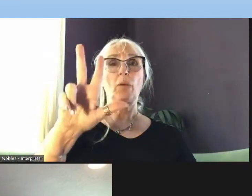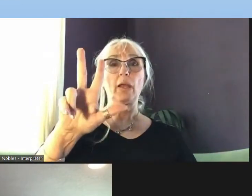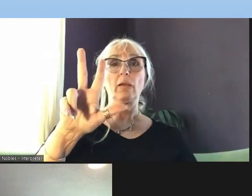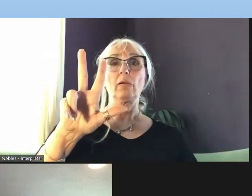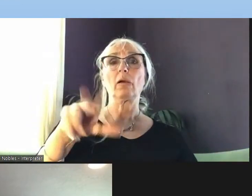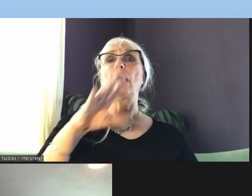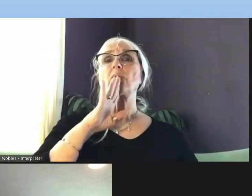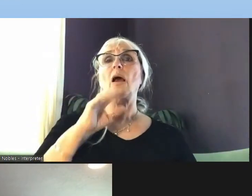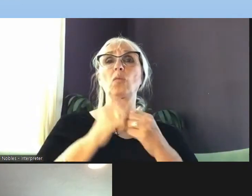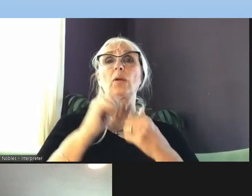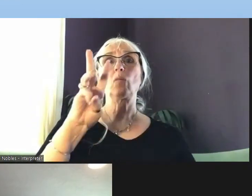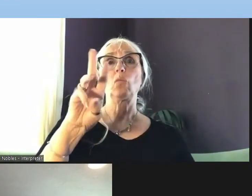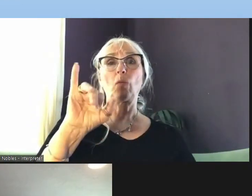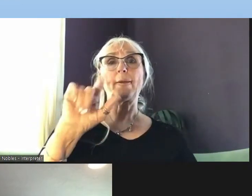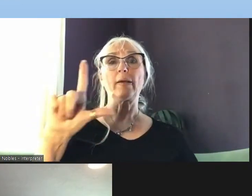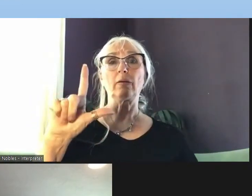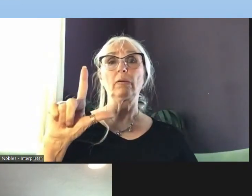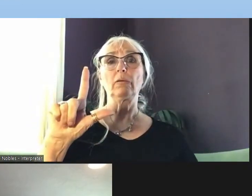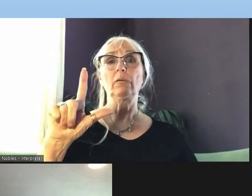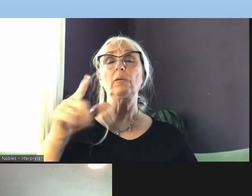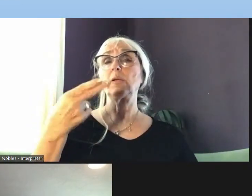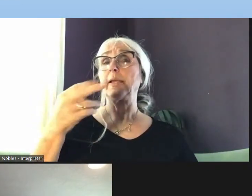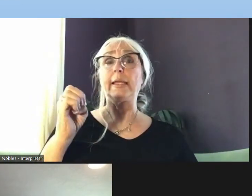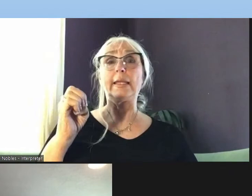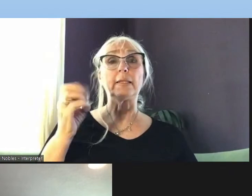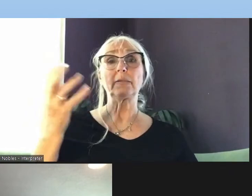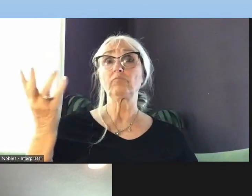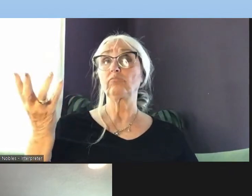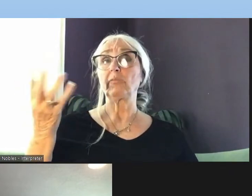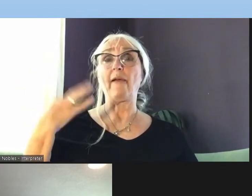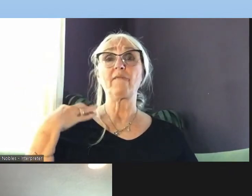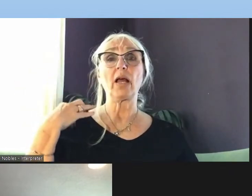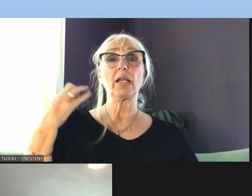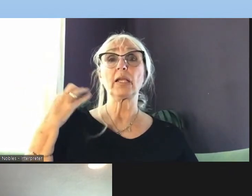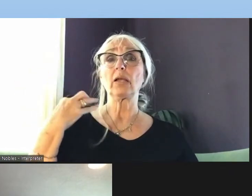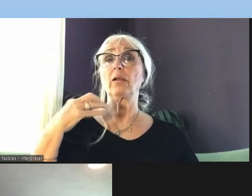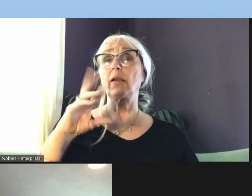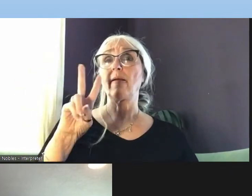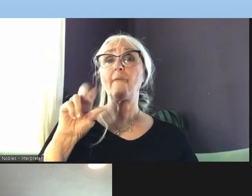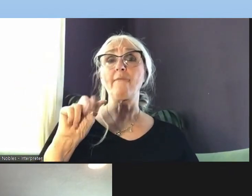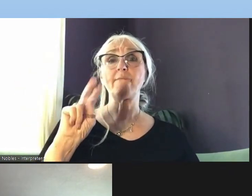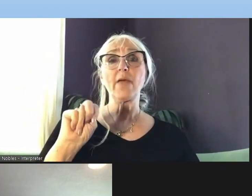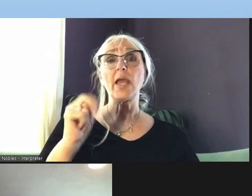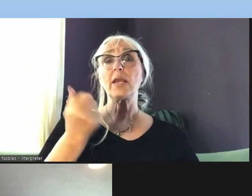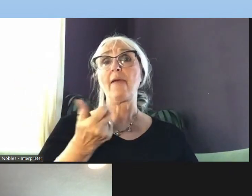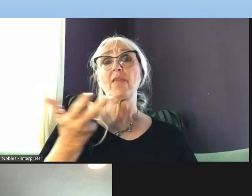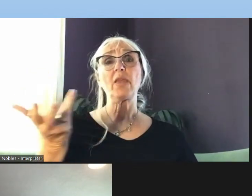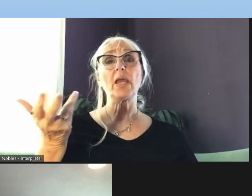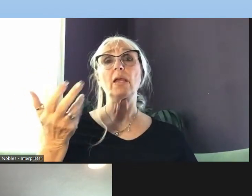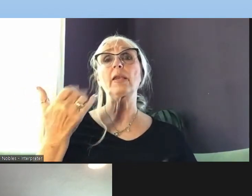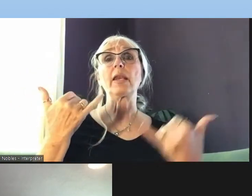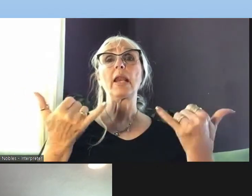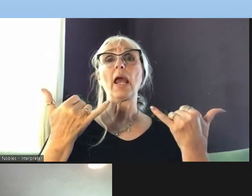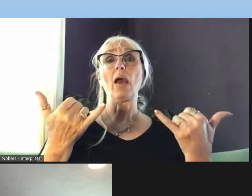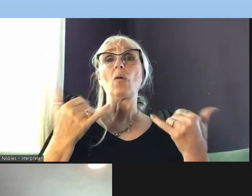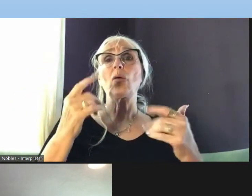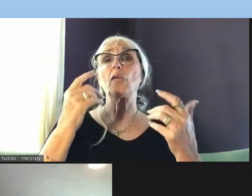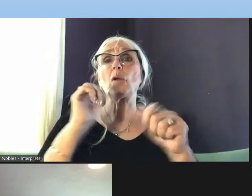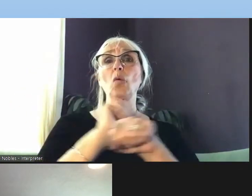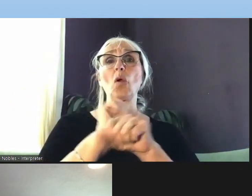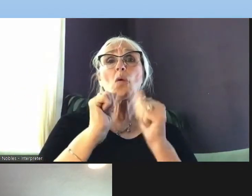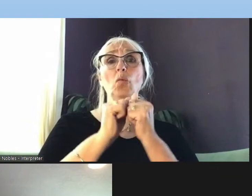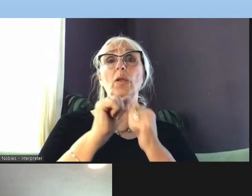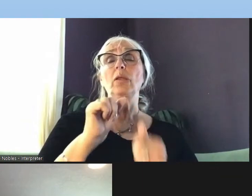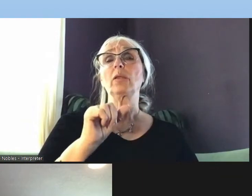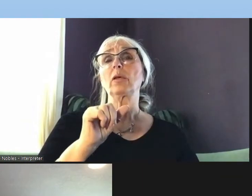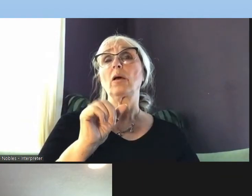and he's volunteered his van and everything else. So what we need to work out with the auditor's office, we can.